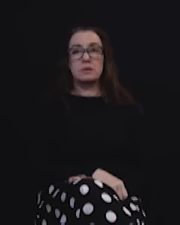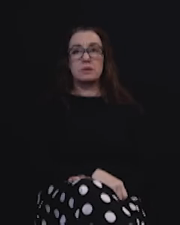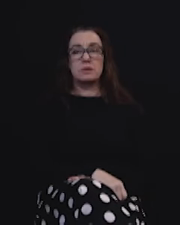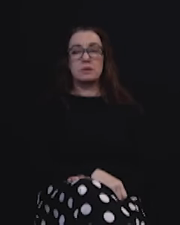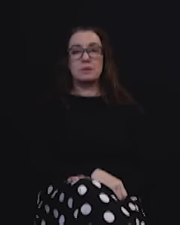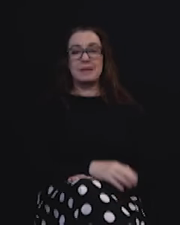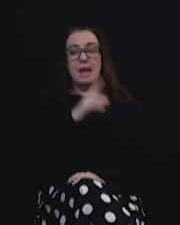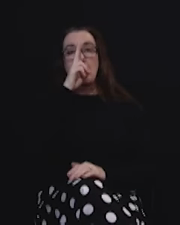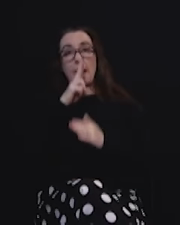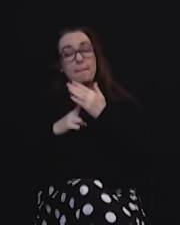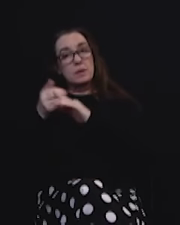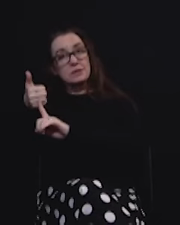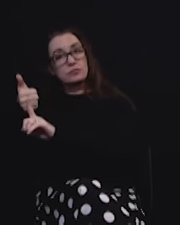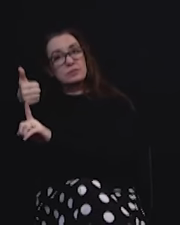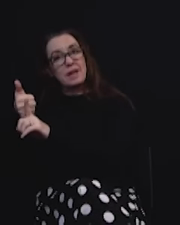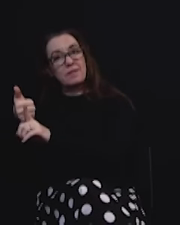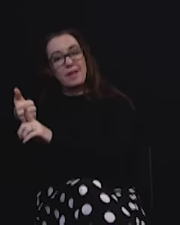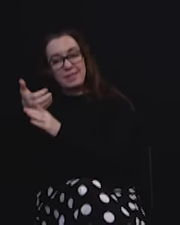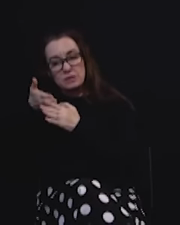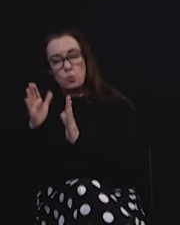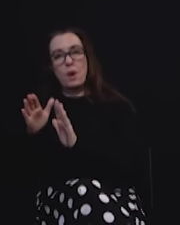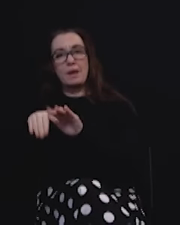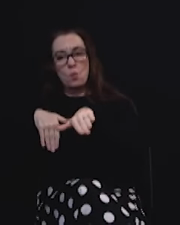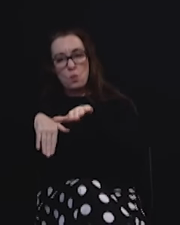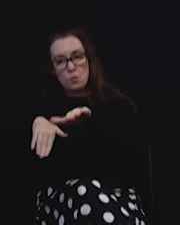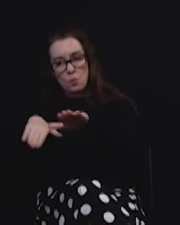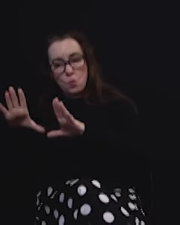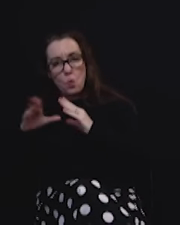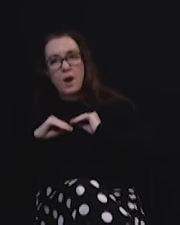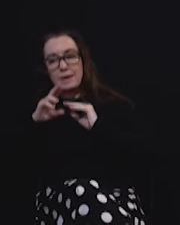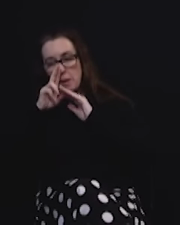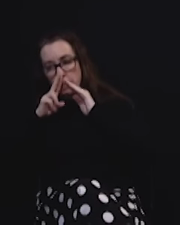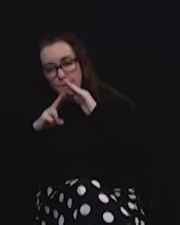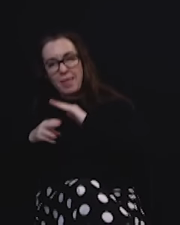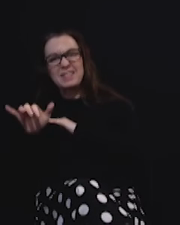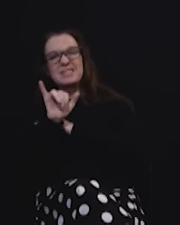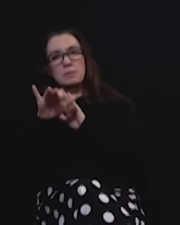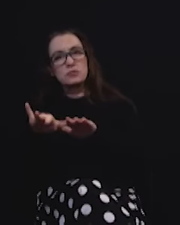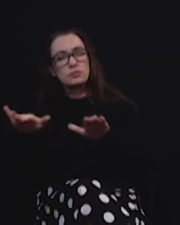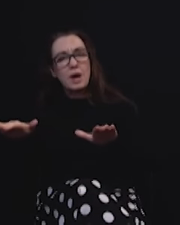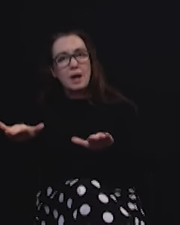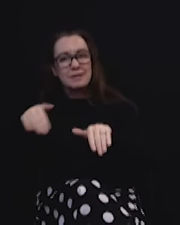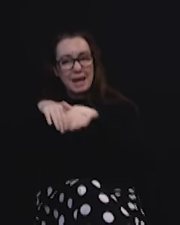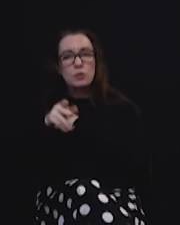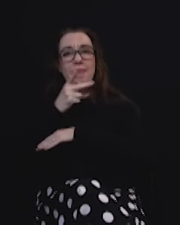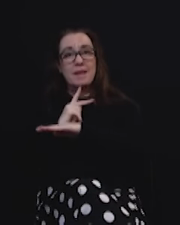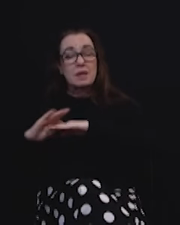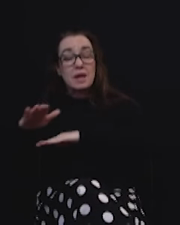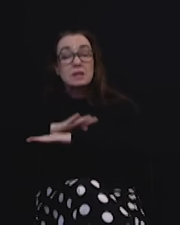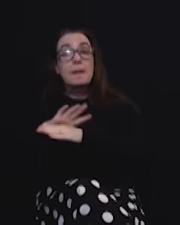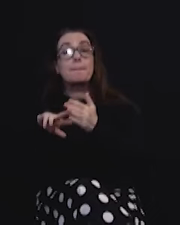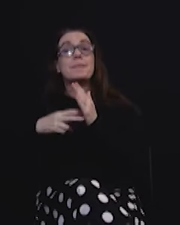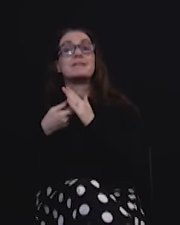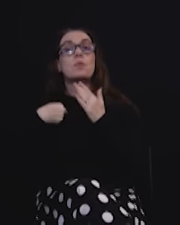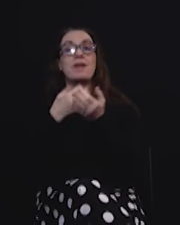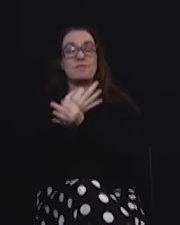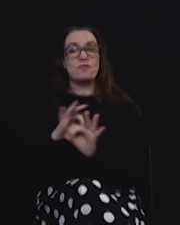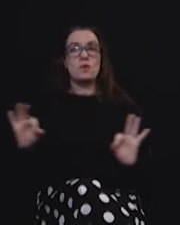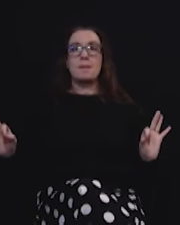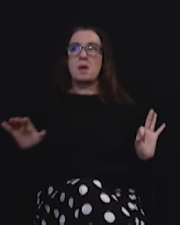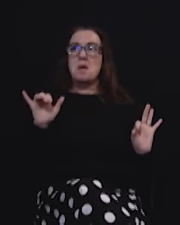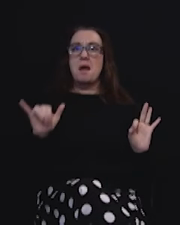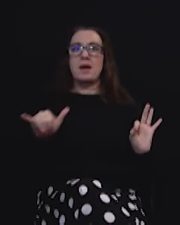Lowering yourself in this way, walking in the humility of a child Entering into the kingdom means that we have freedom no longer